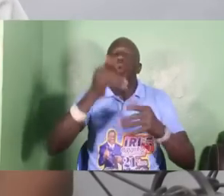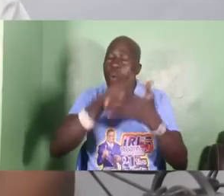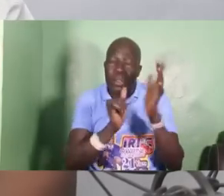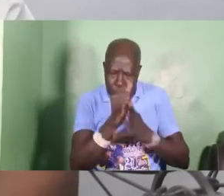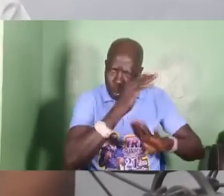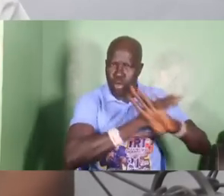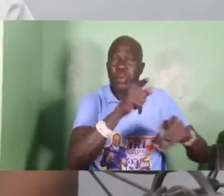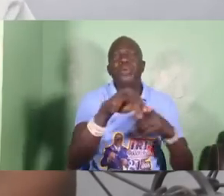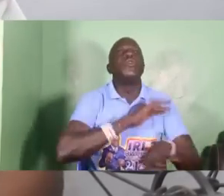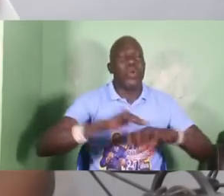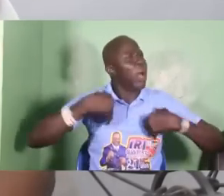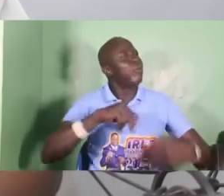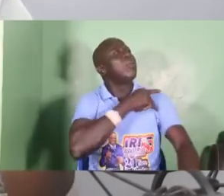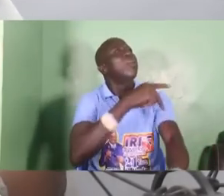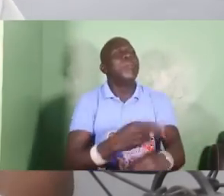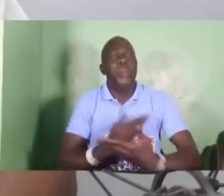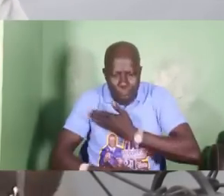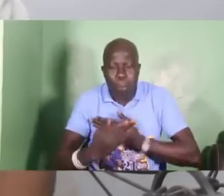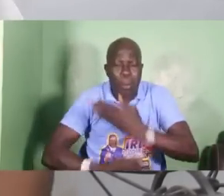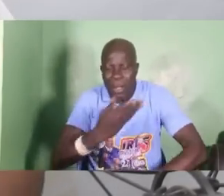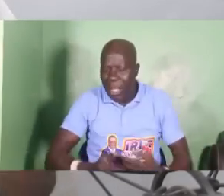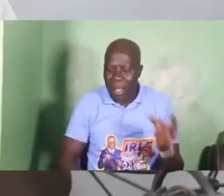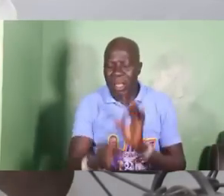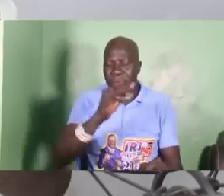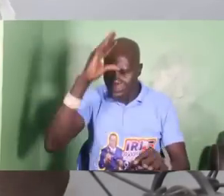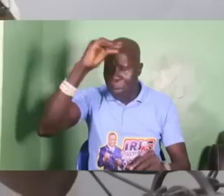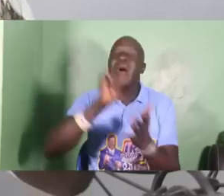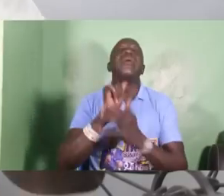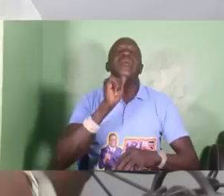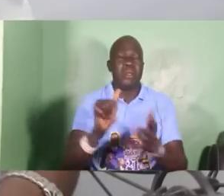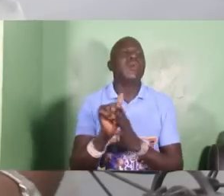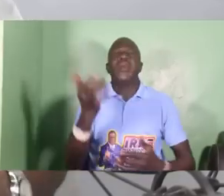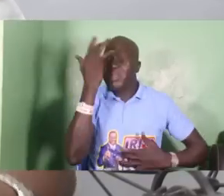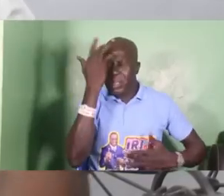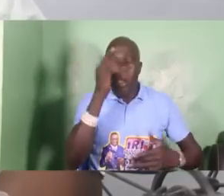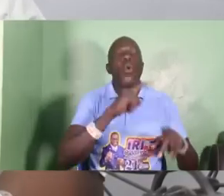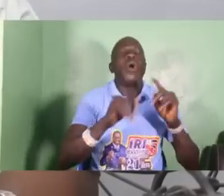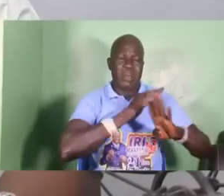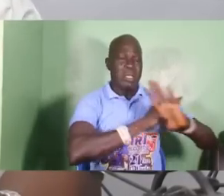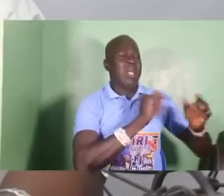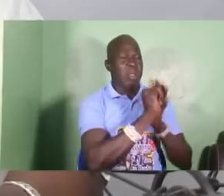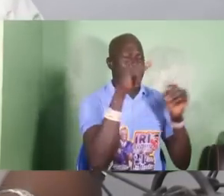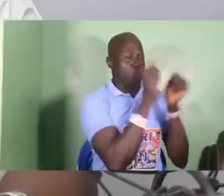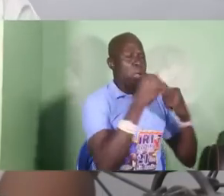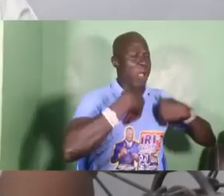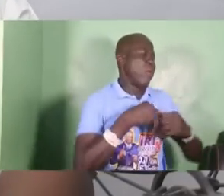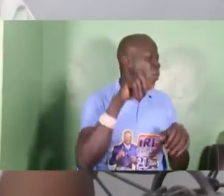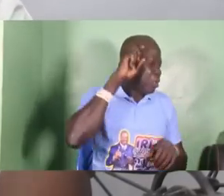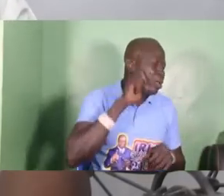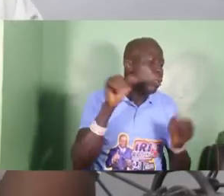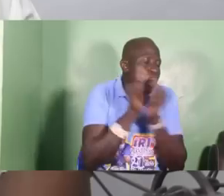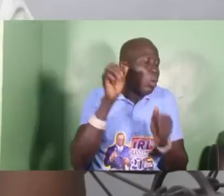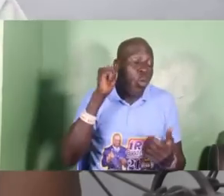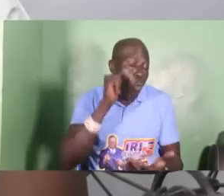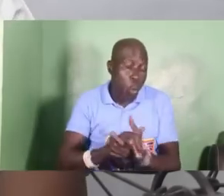forsake, what will stop you from giving birth? If man doesn't forsake, what would stop him from getting to